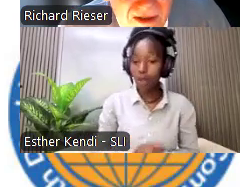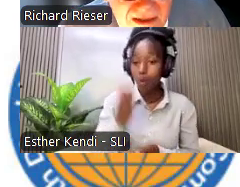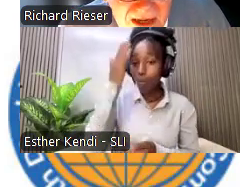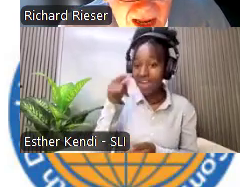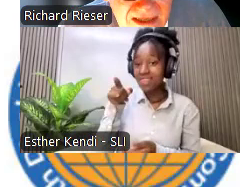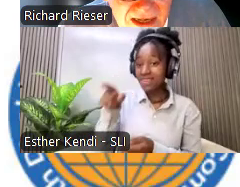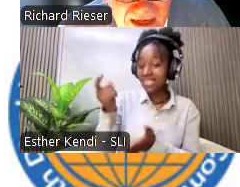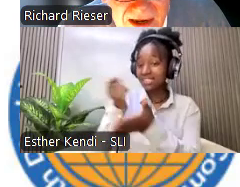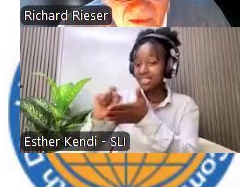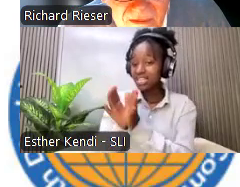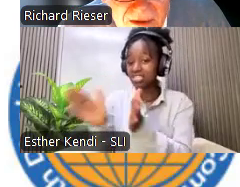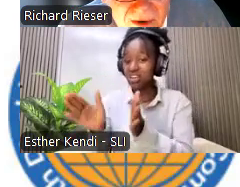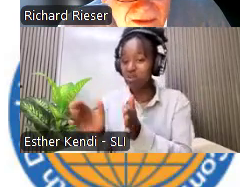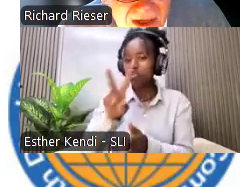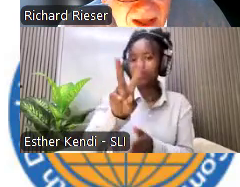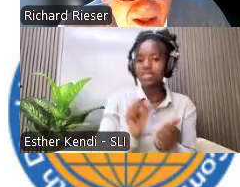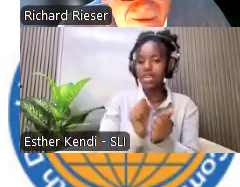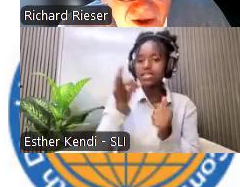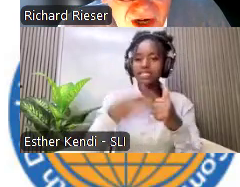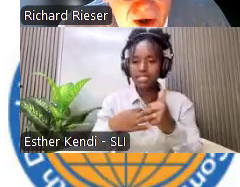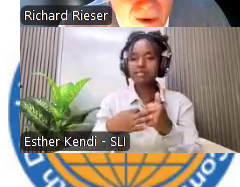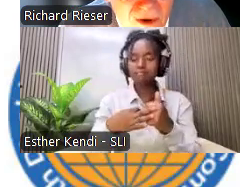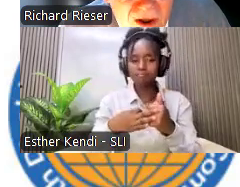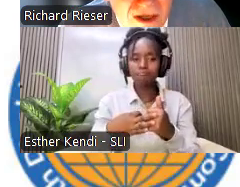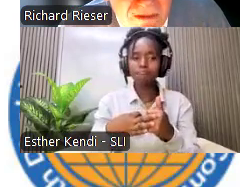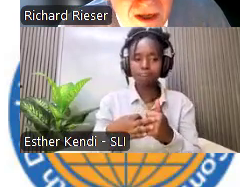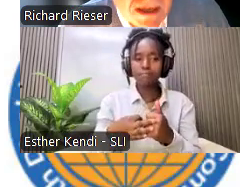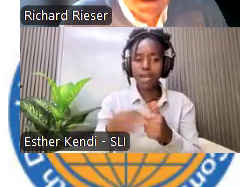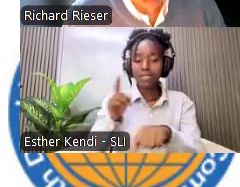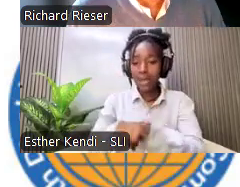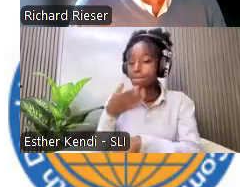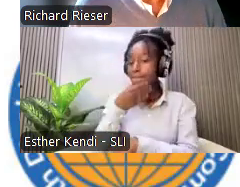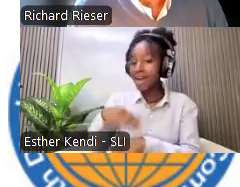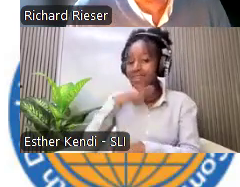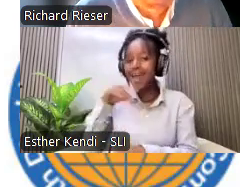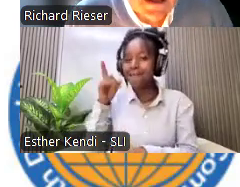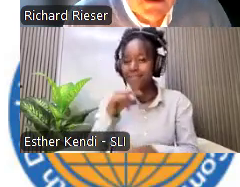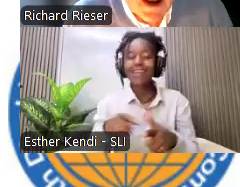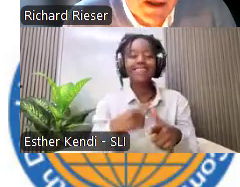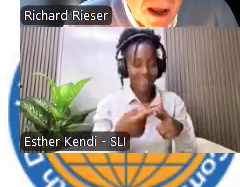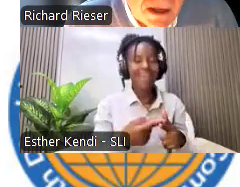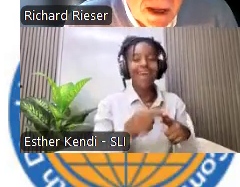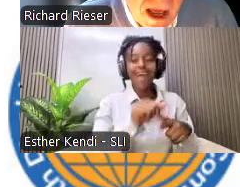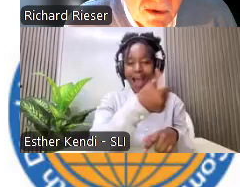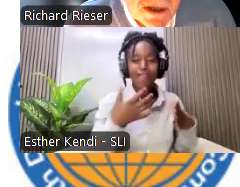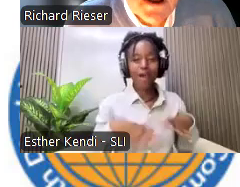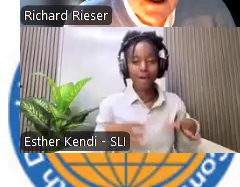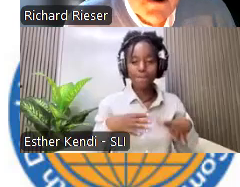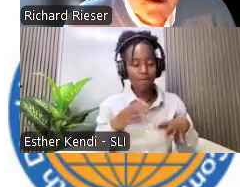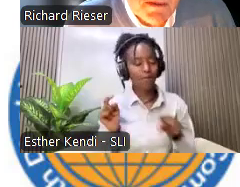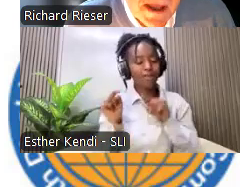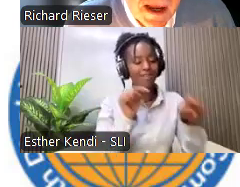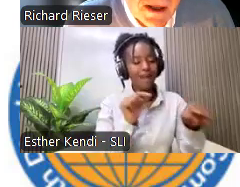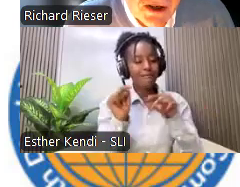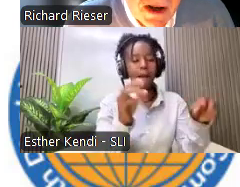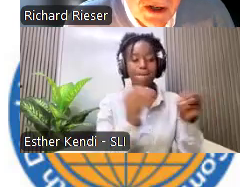in 2018, a number of people came together at the first Global Disability Summit in London and recognized me. I was,